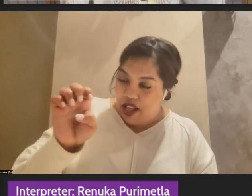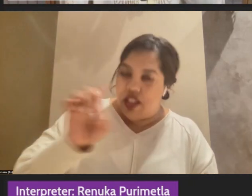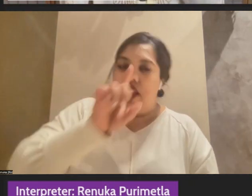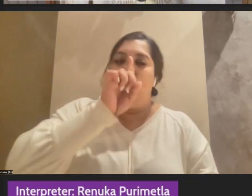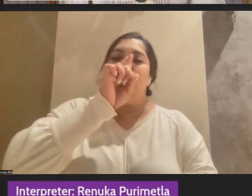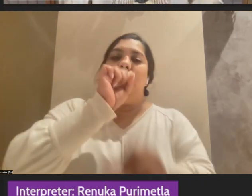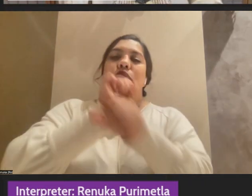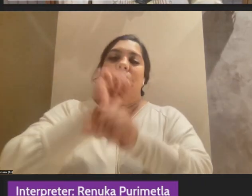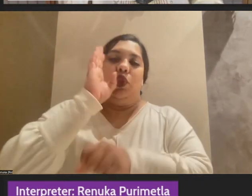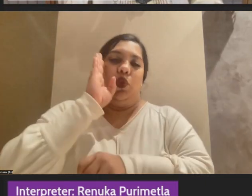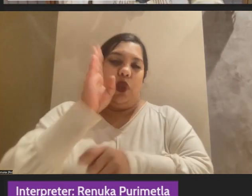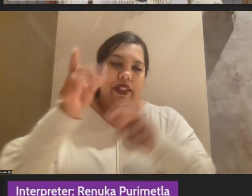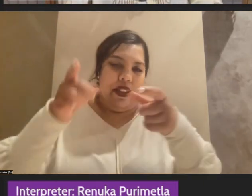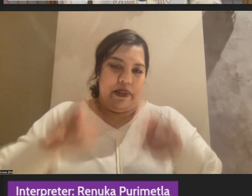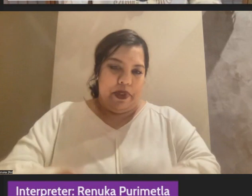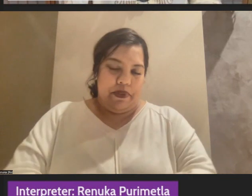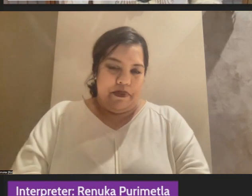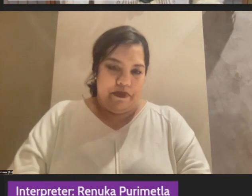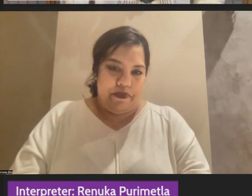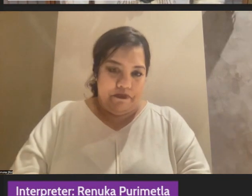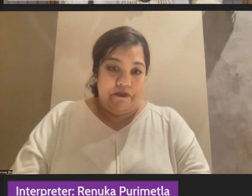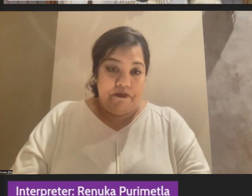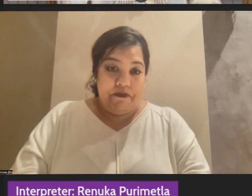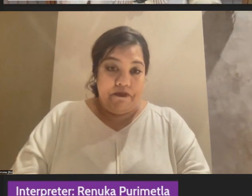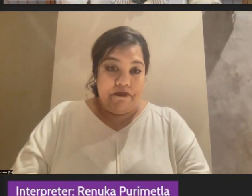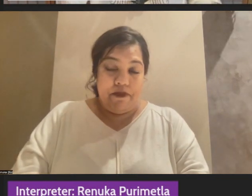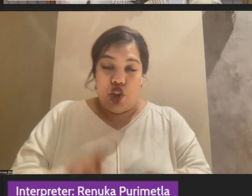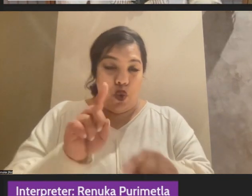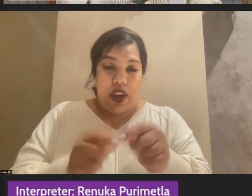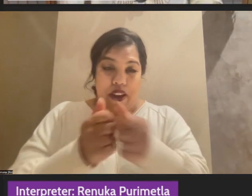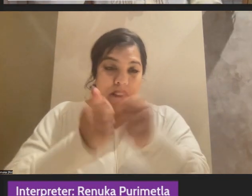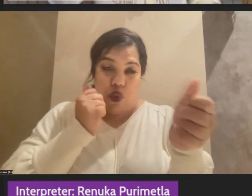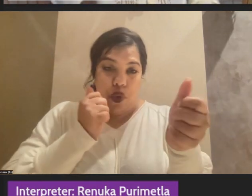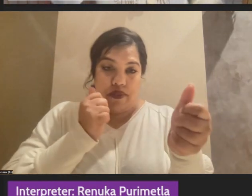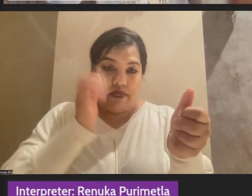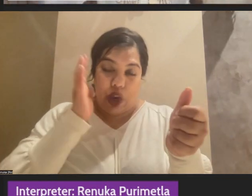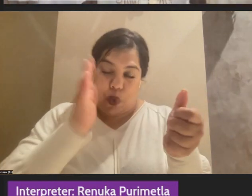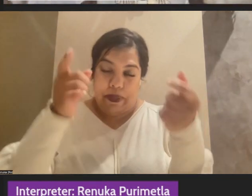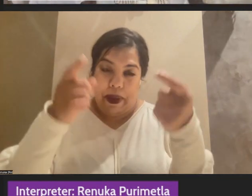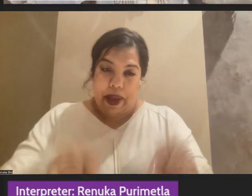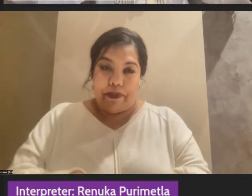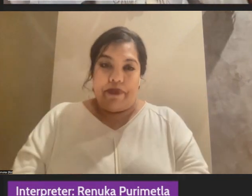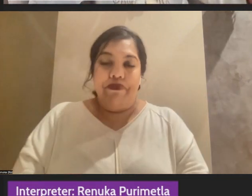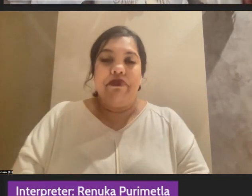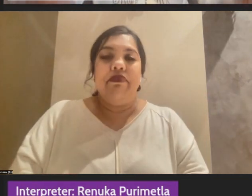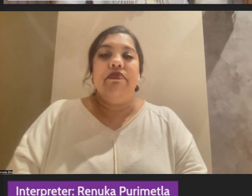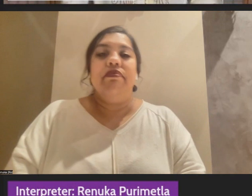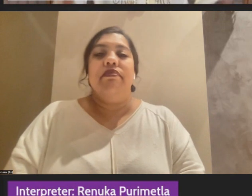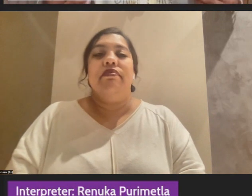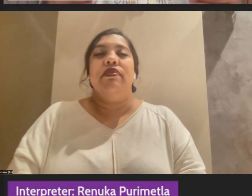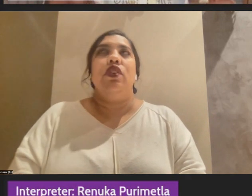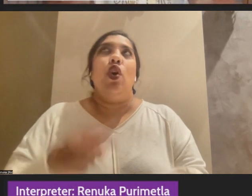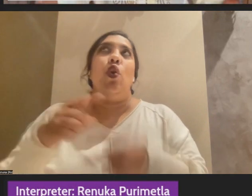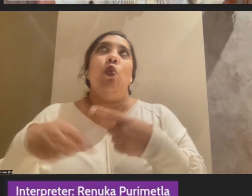It's basically unavoidable. So when do we take the infinite possibilities of